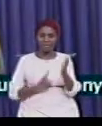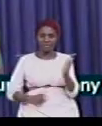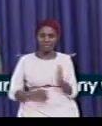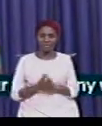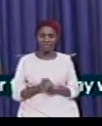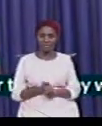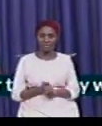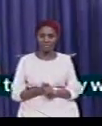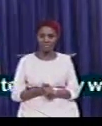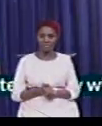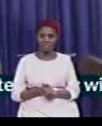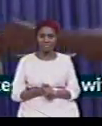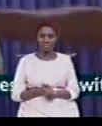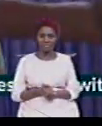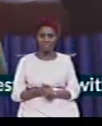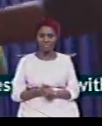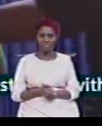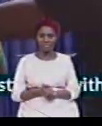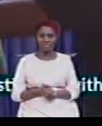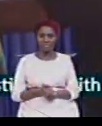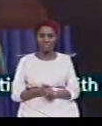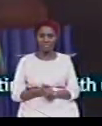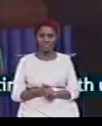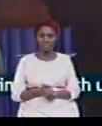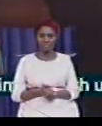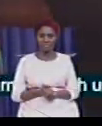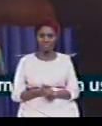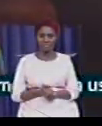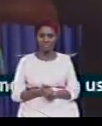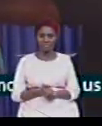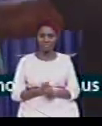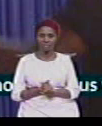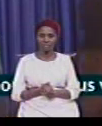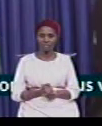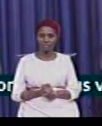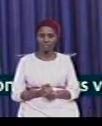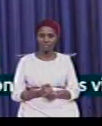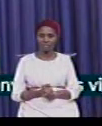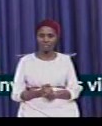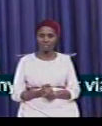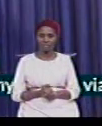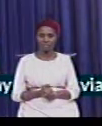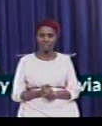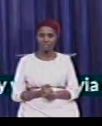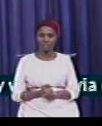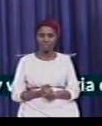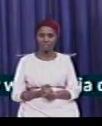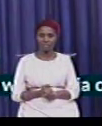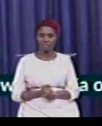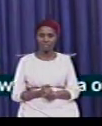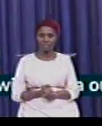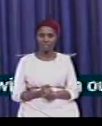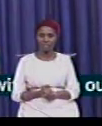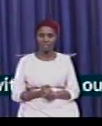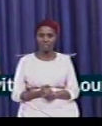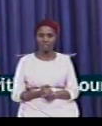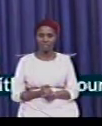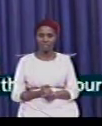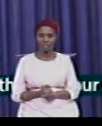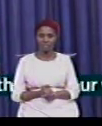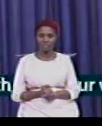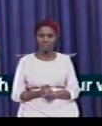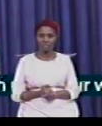Your friend Victoria Opoku Mensa. Me dinner no. Missy see at it me by yourself be